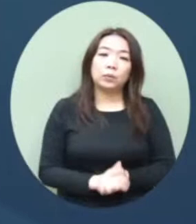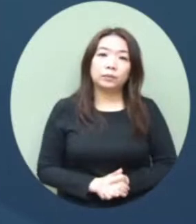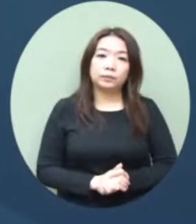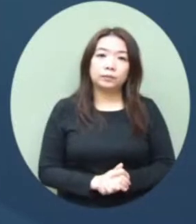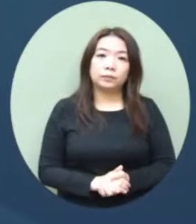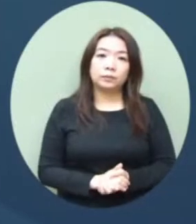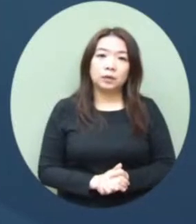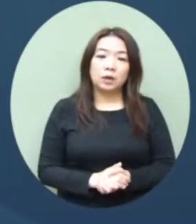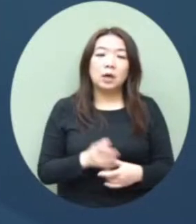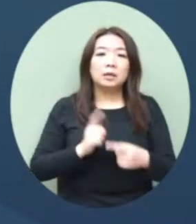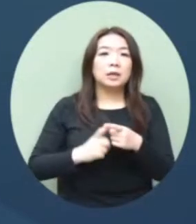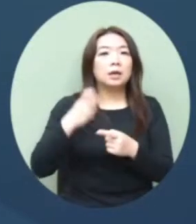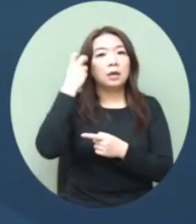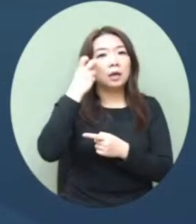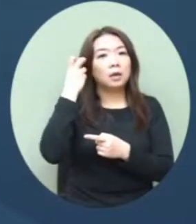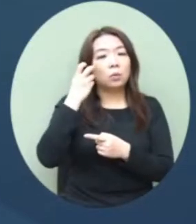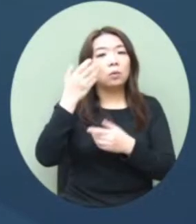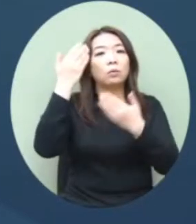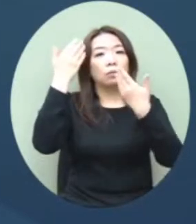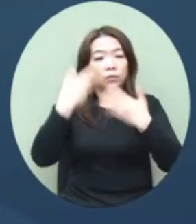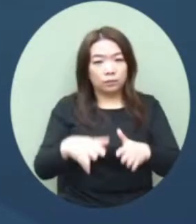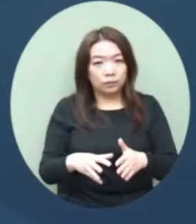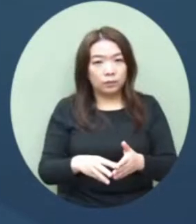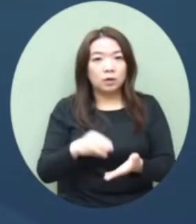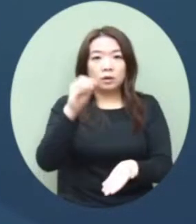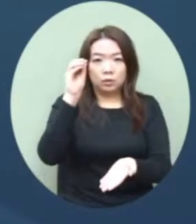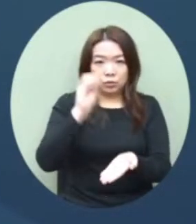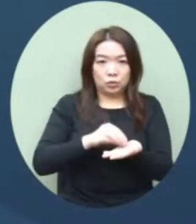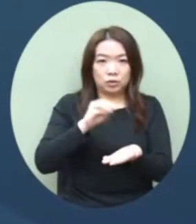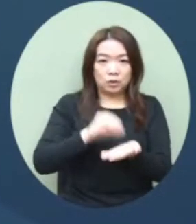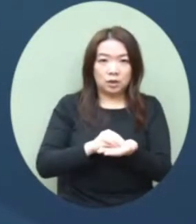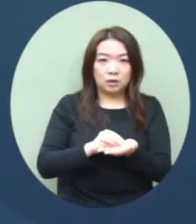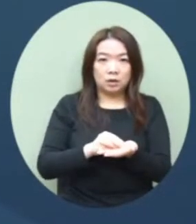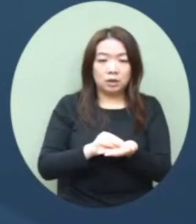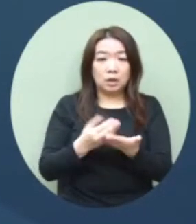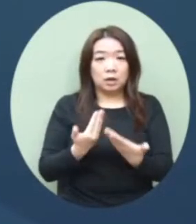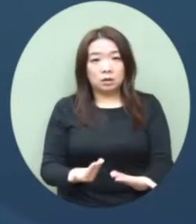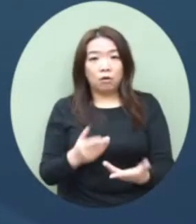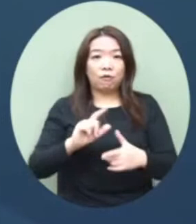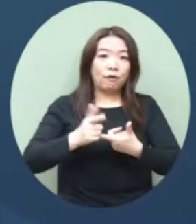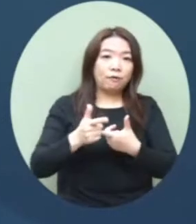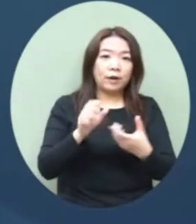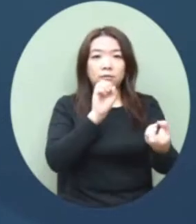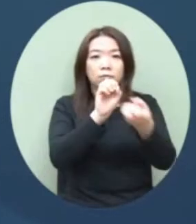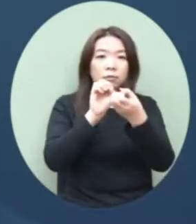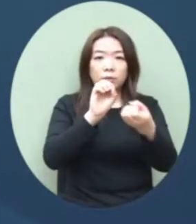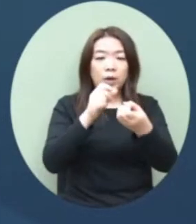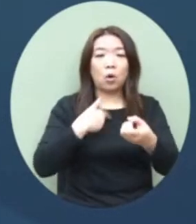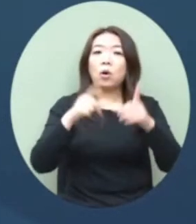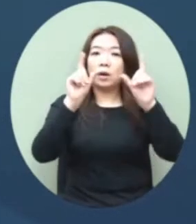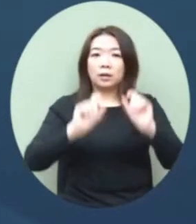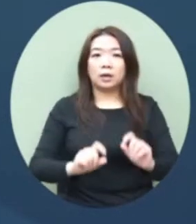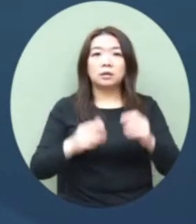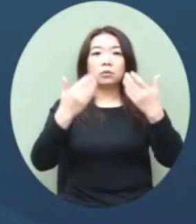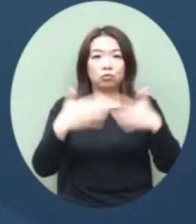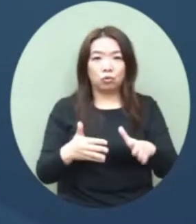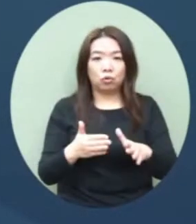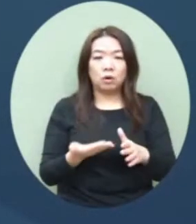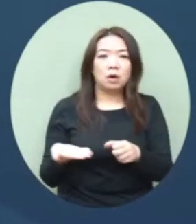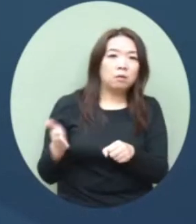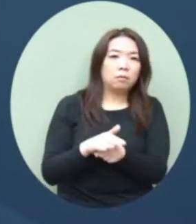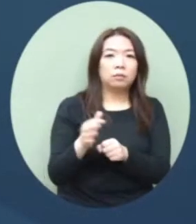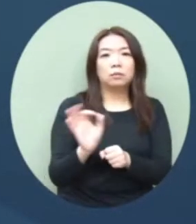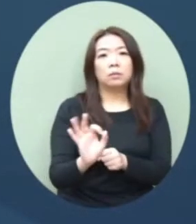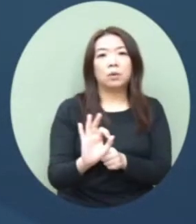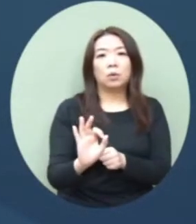officers. At this forum, I am giving a press briefing, and this is a considered decision. I've already